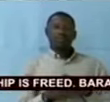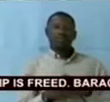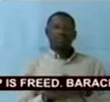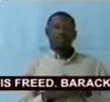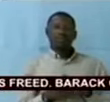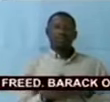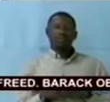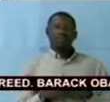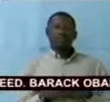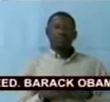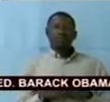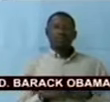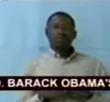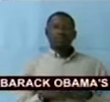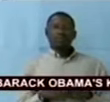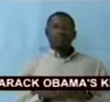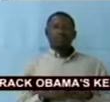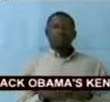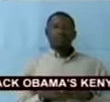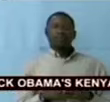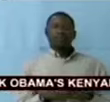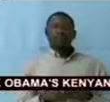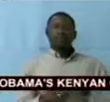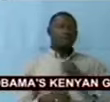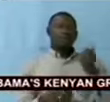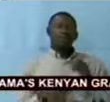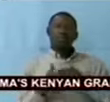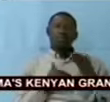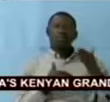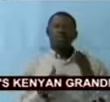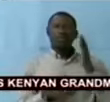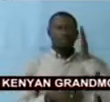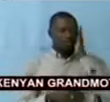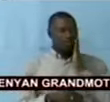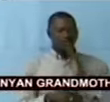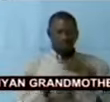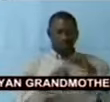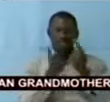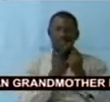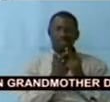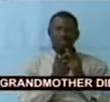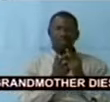And more serious things were to happen later.